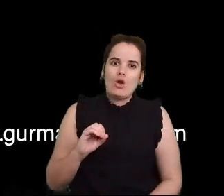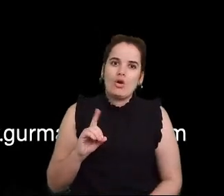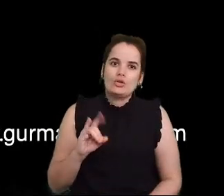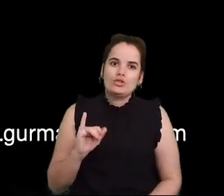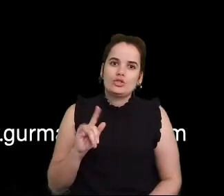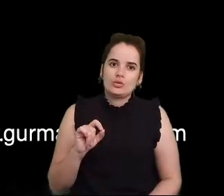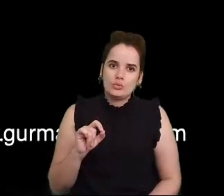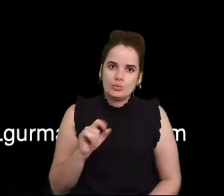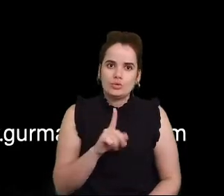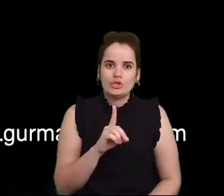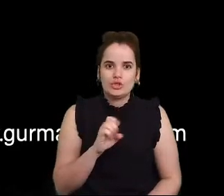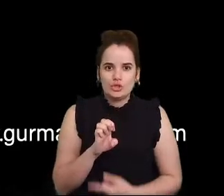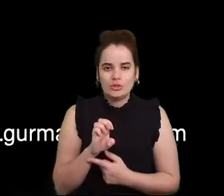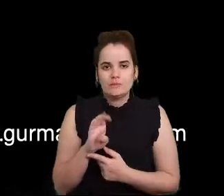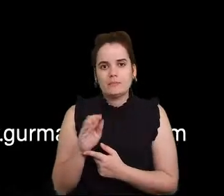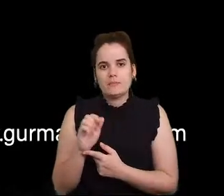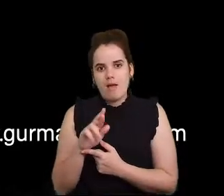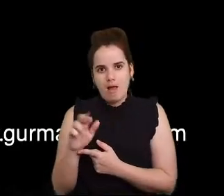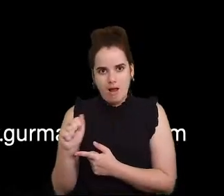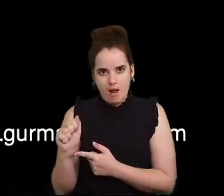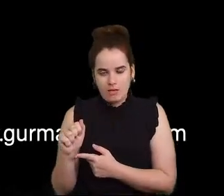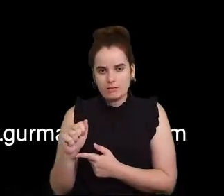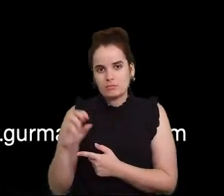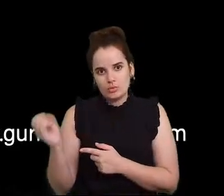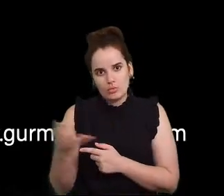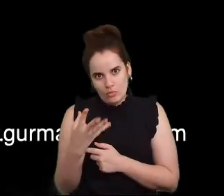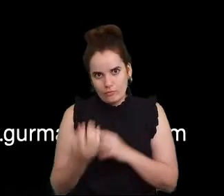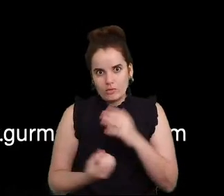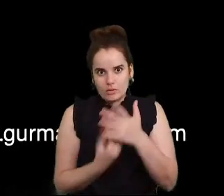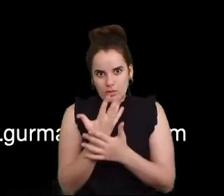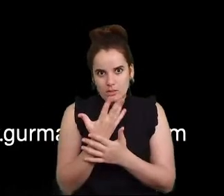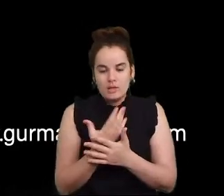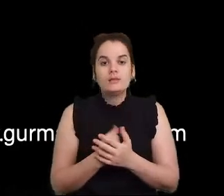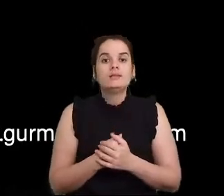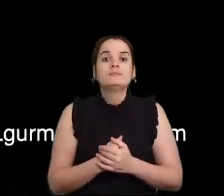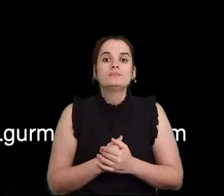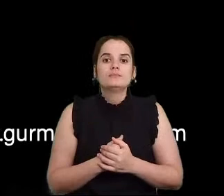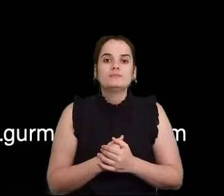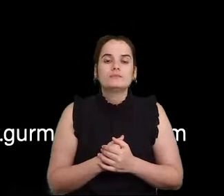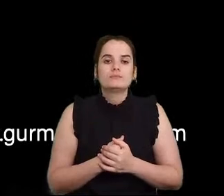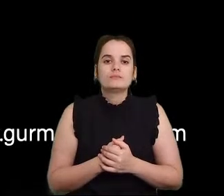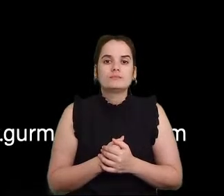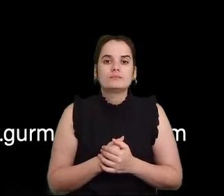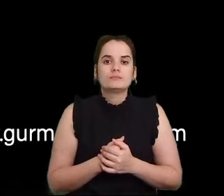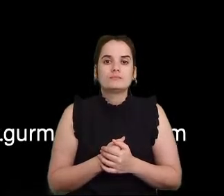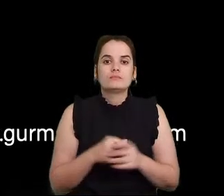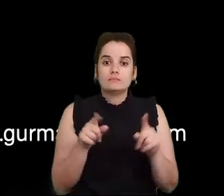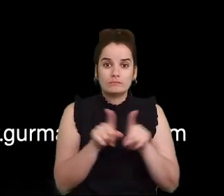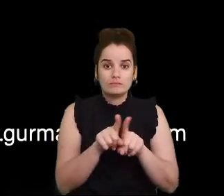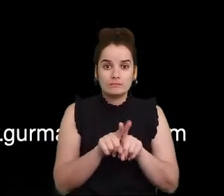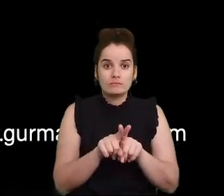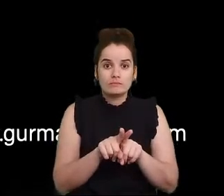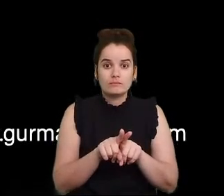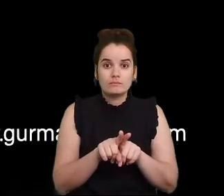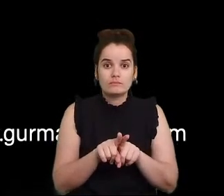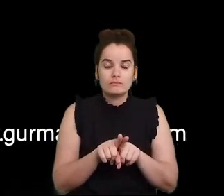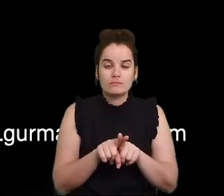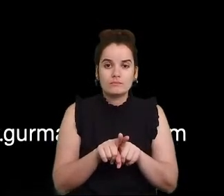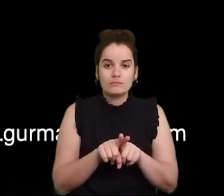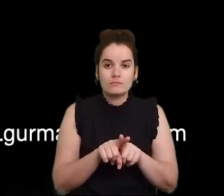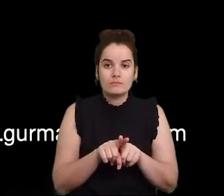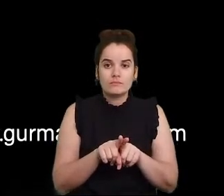This particular piece is from the pudding. Several years ago, when I started my career,